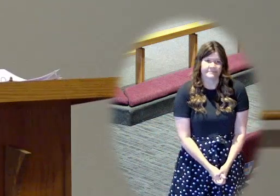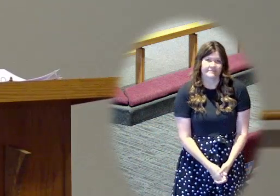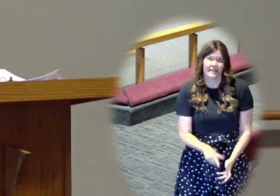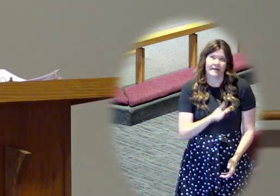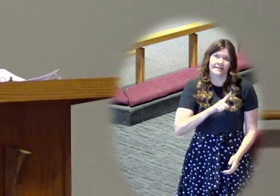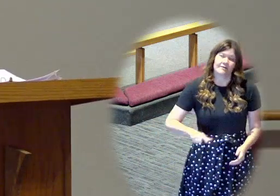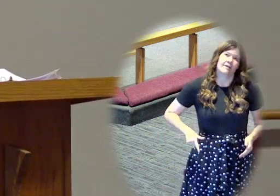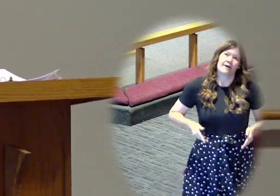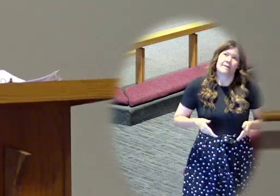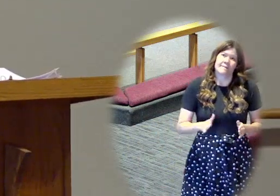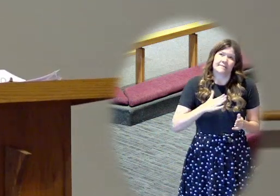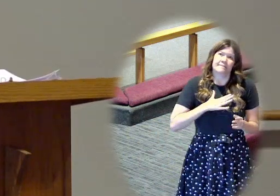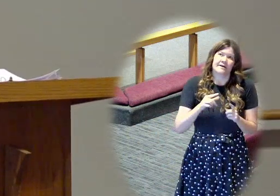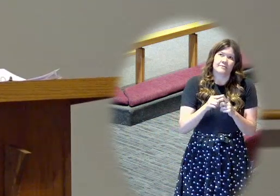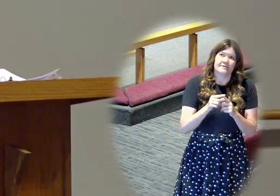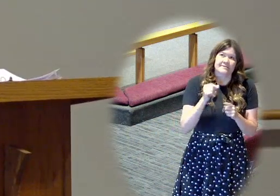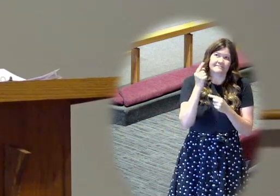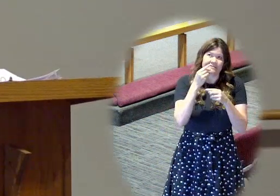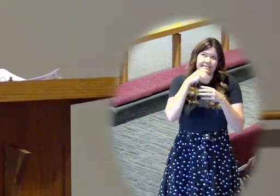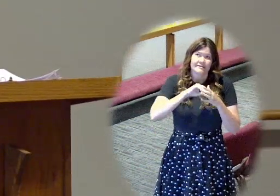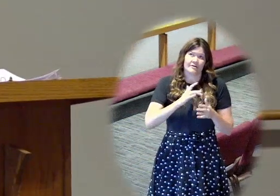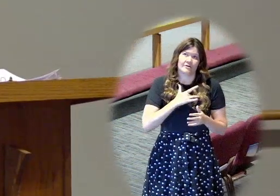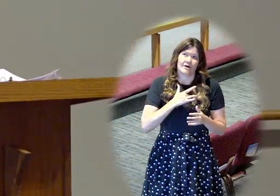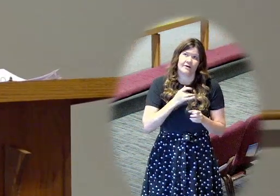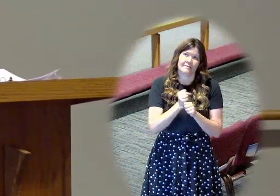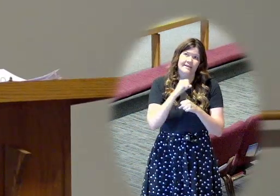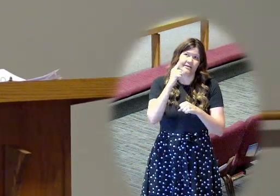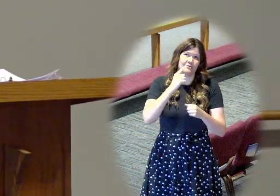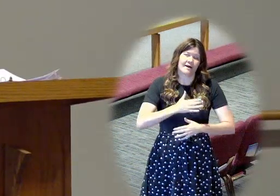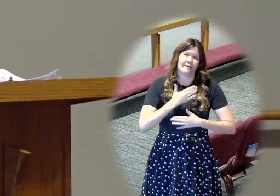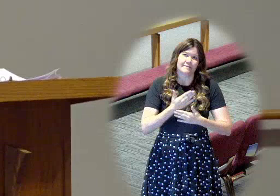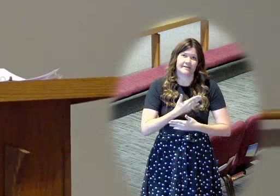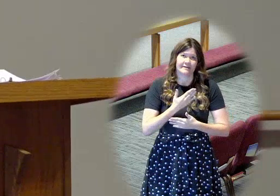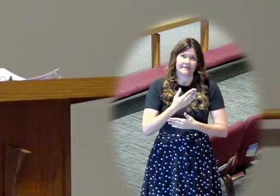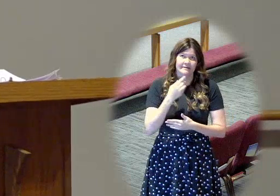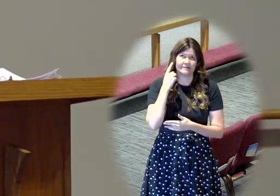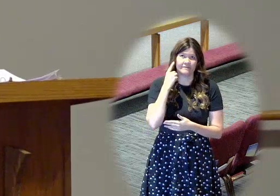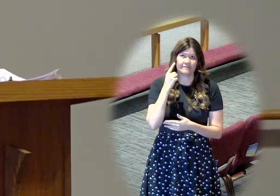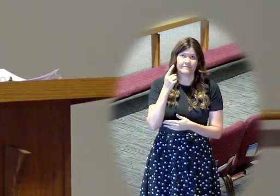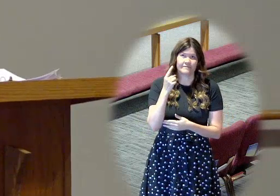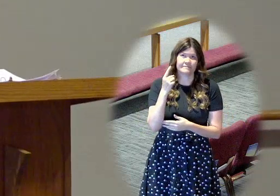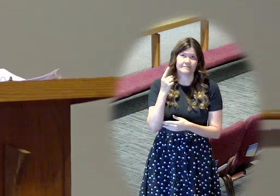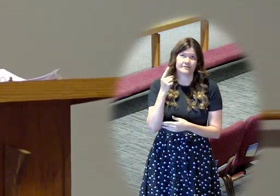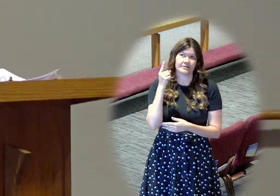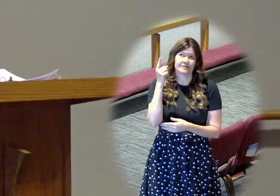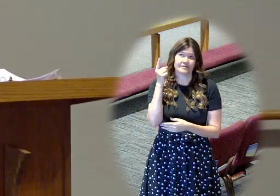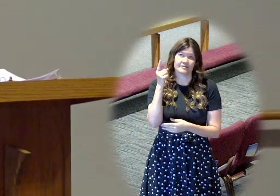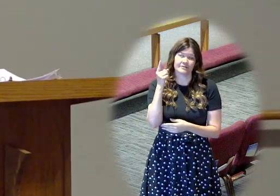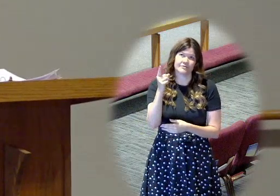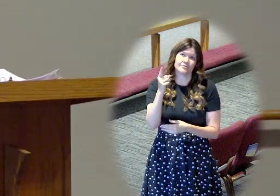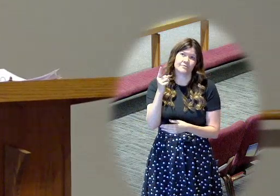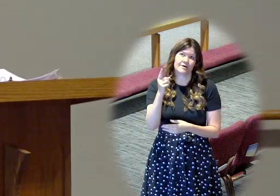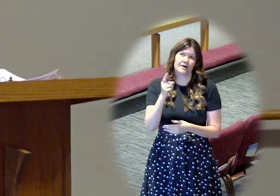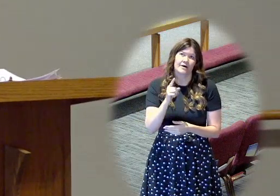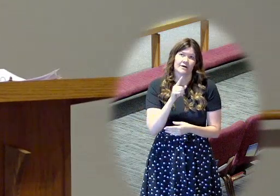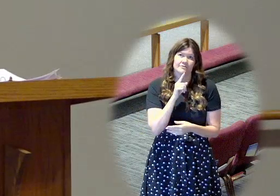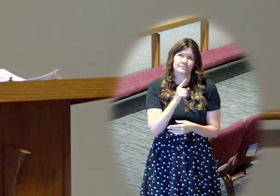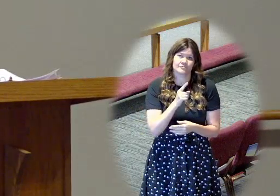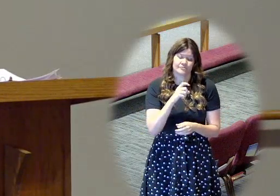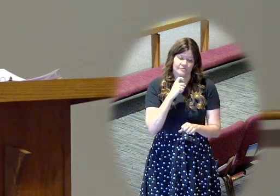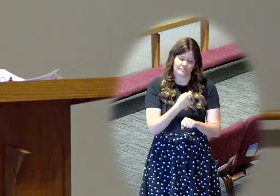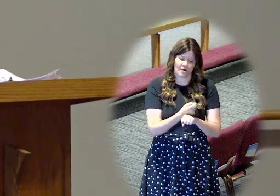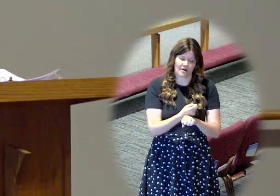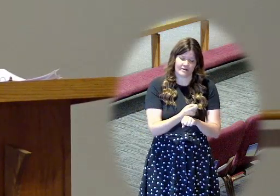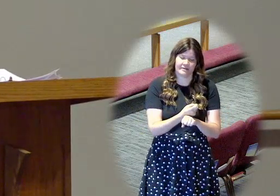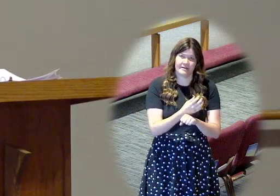Lord, may the words of my mouth and the meditation of our hearts be pleasing in your sight. For indeed you are our rock and